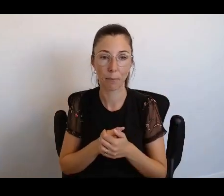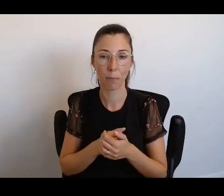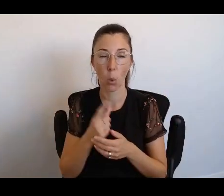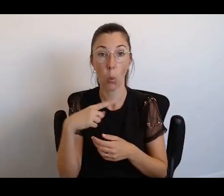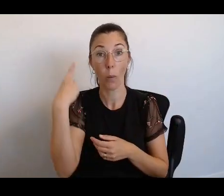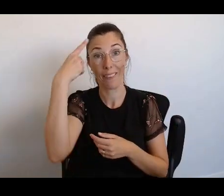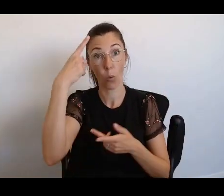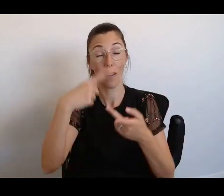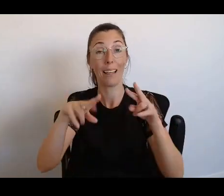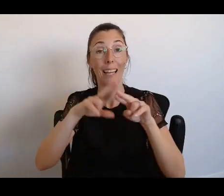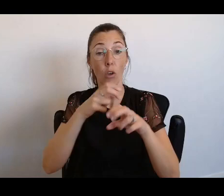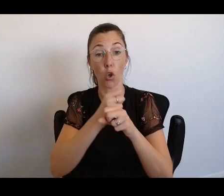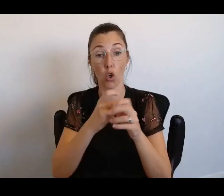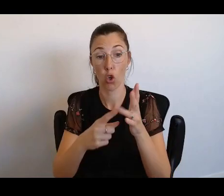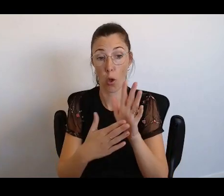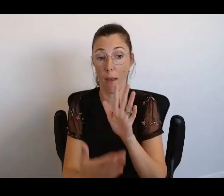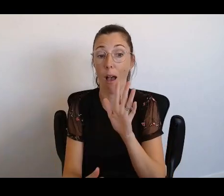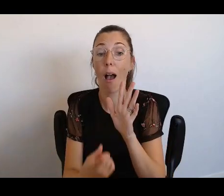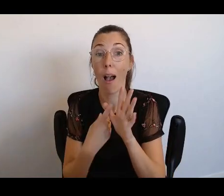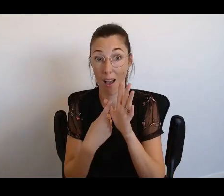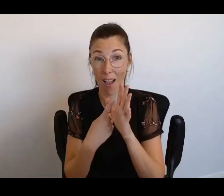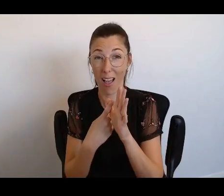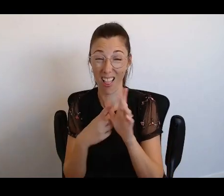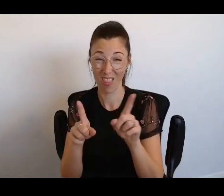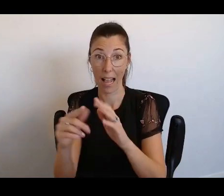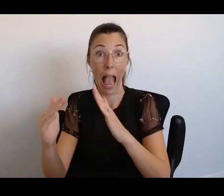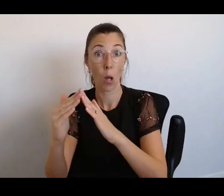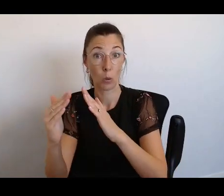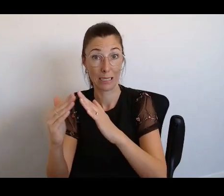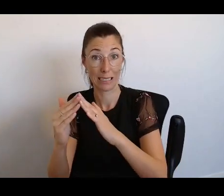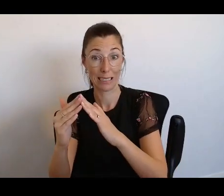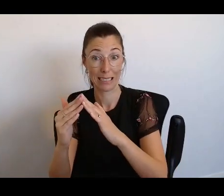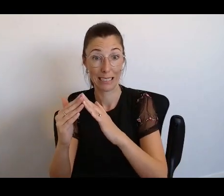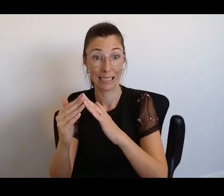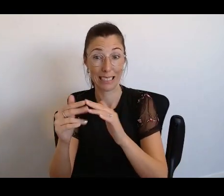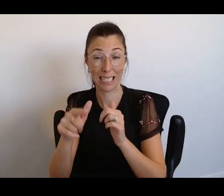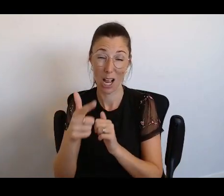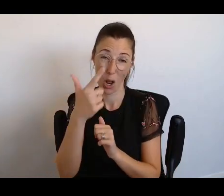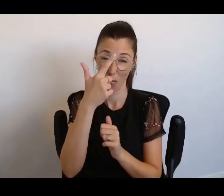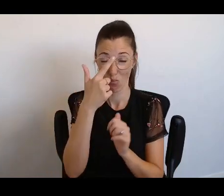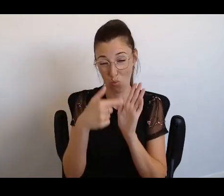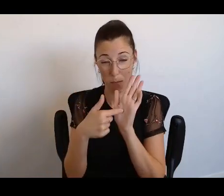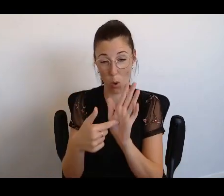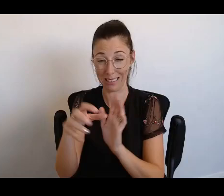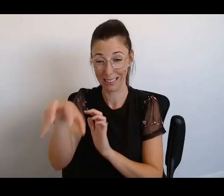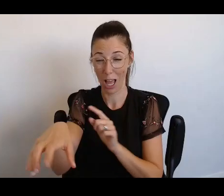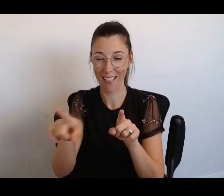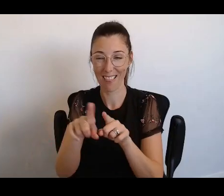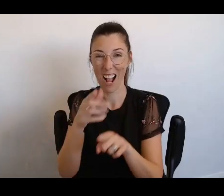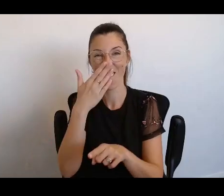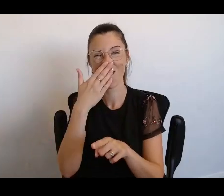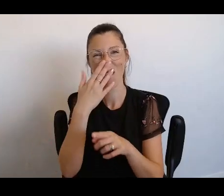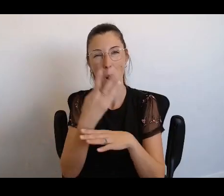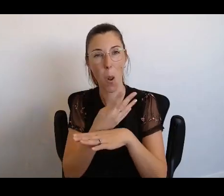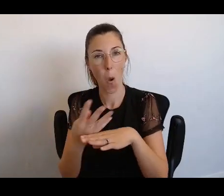home and the proposed site would be its front lawn, and nostalgic memories of suburban